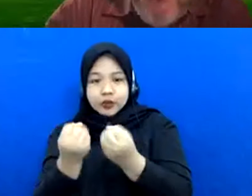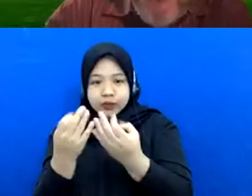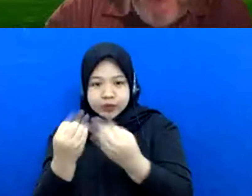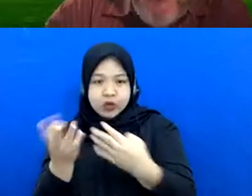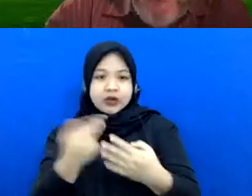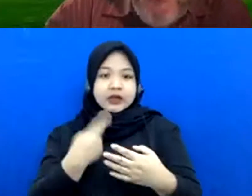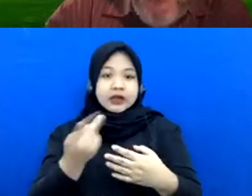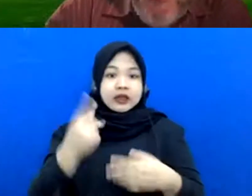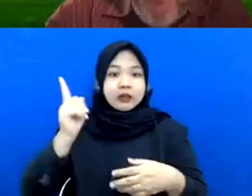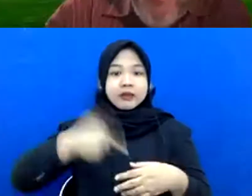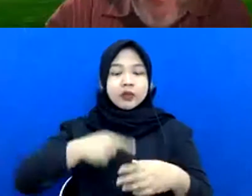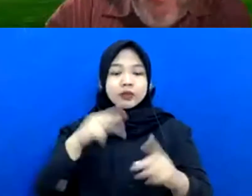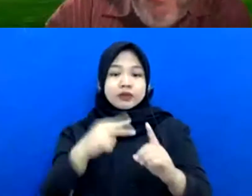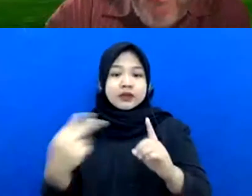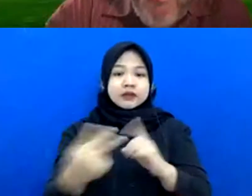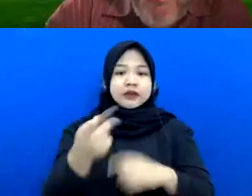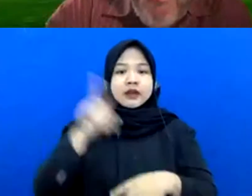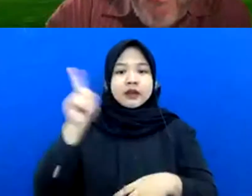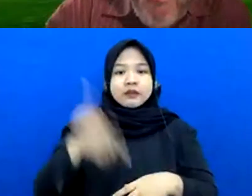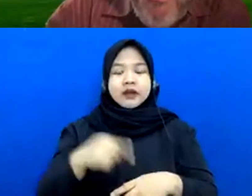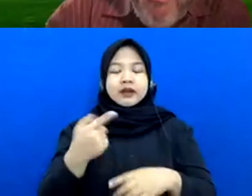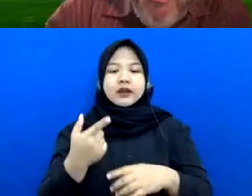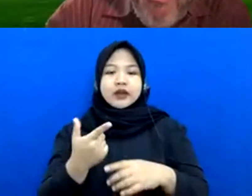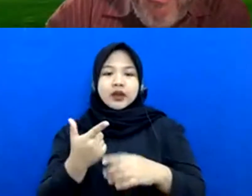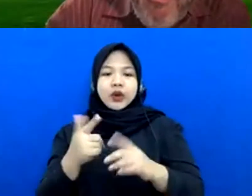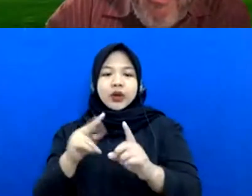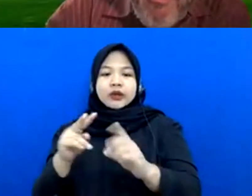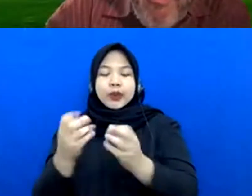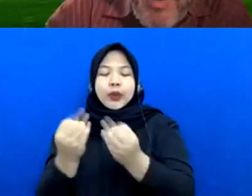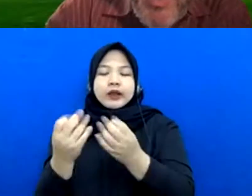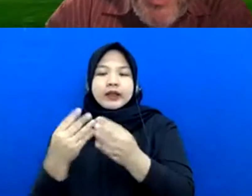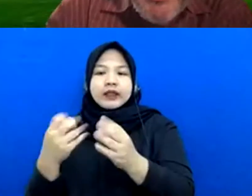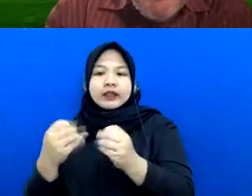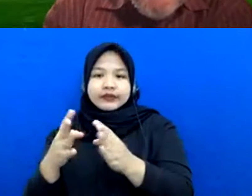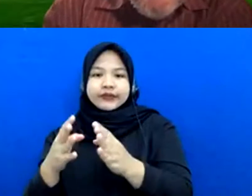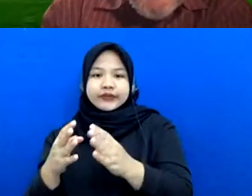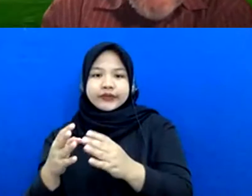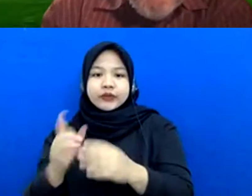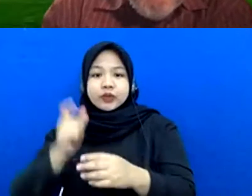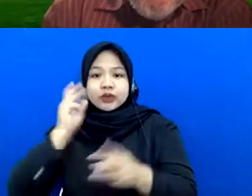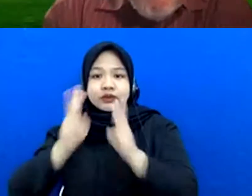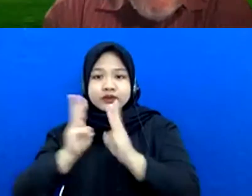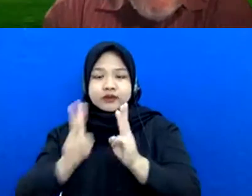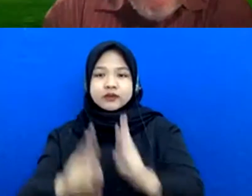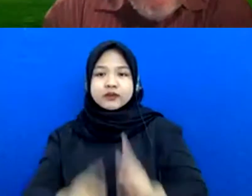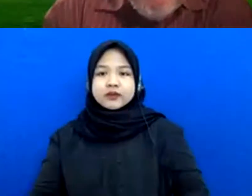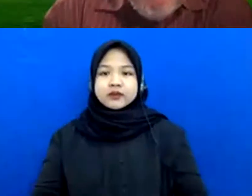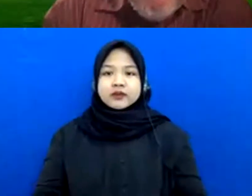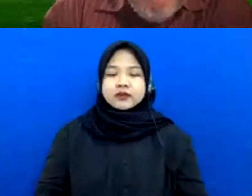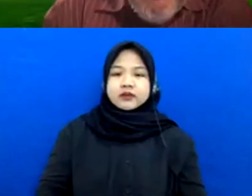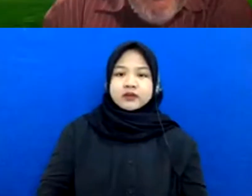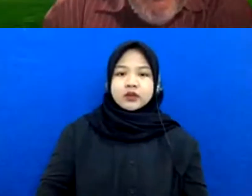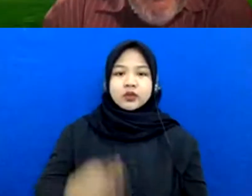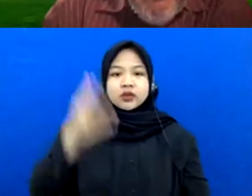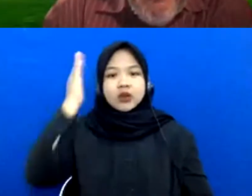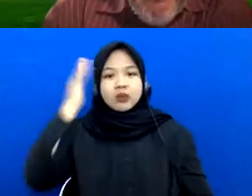the perception, we use qualitative methods. We use interview to measuring the perception to know how